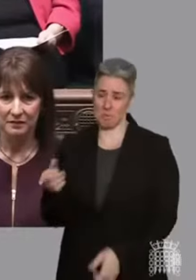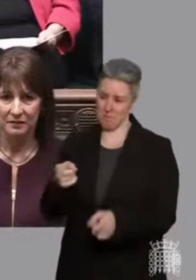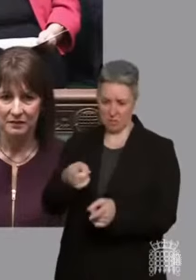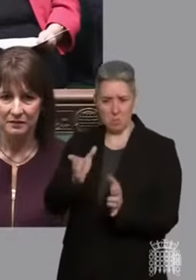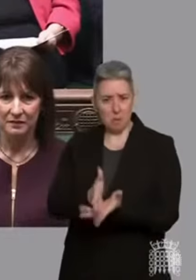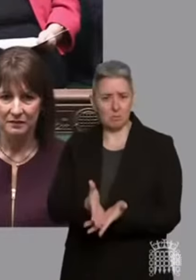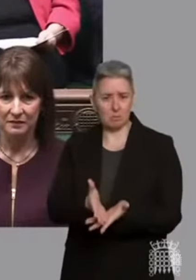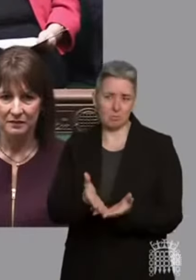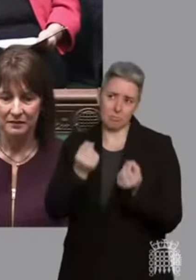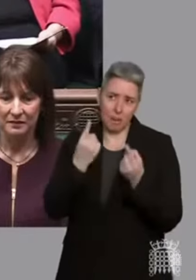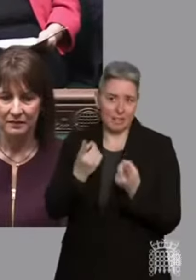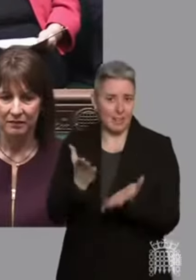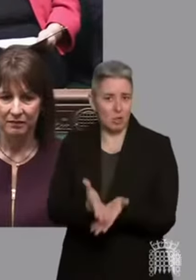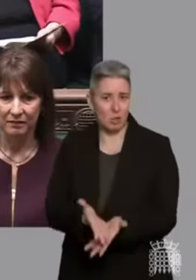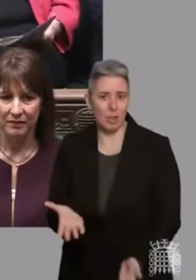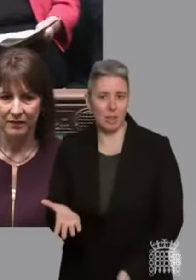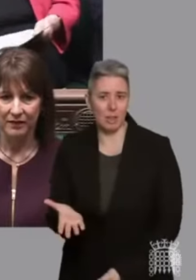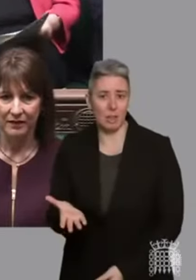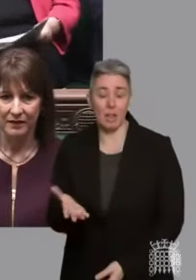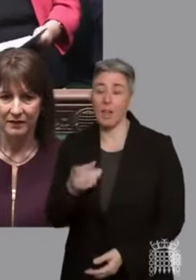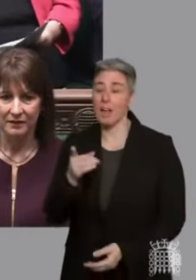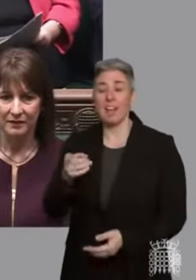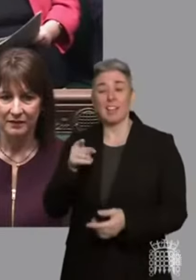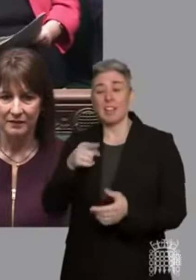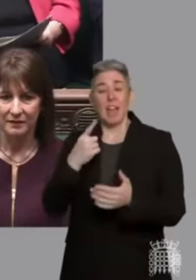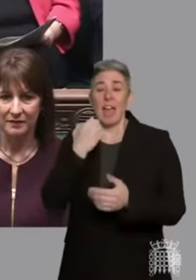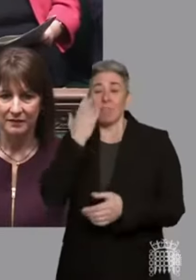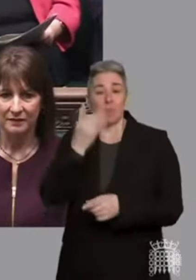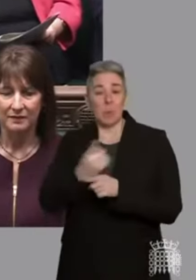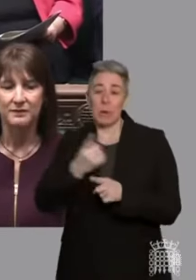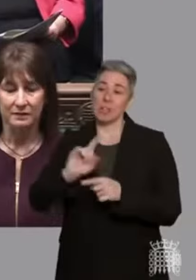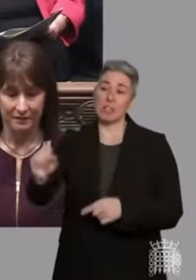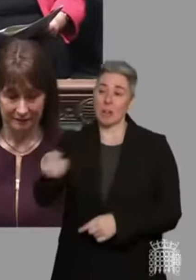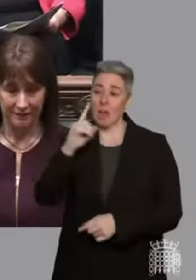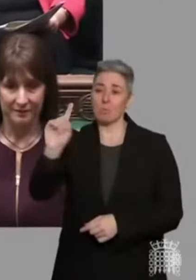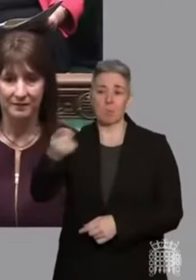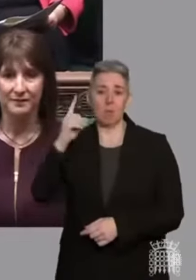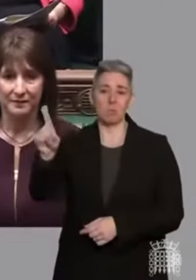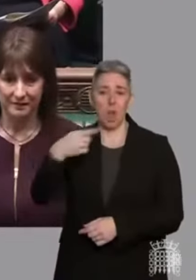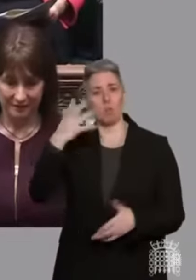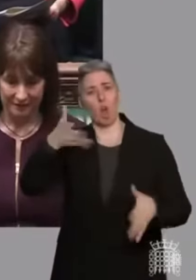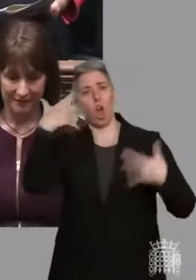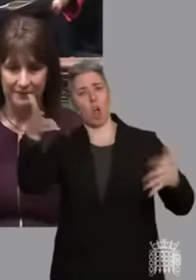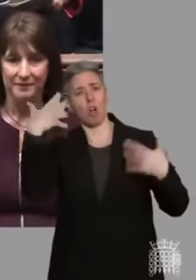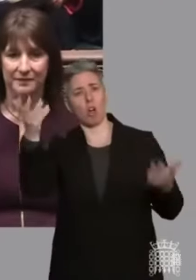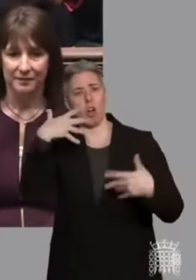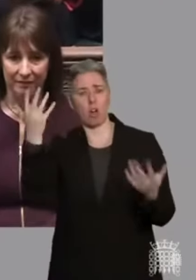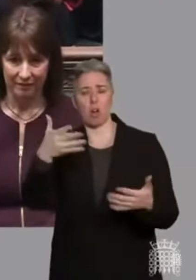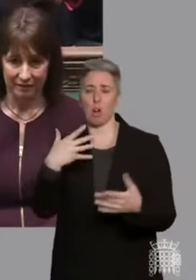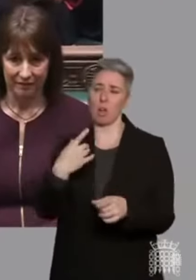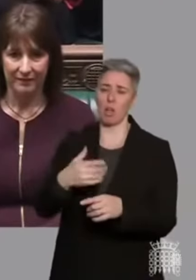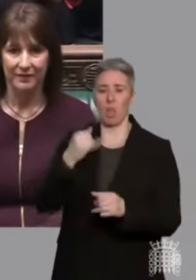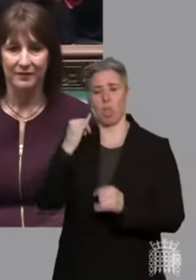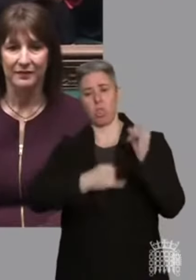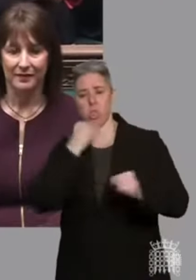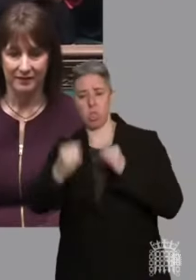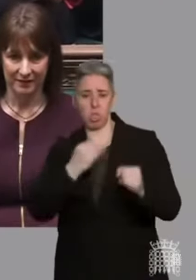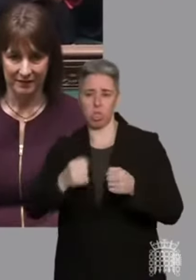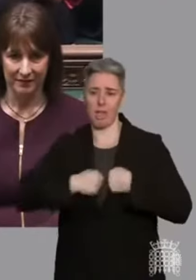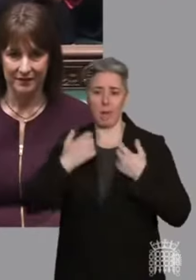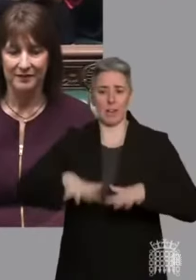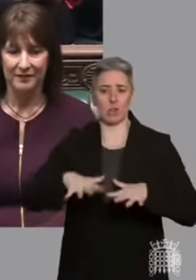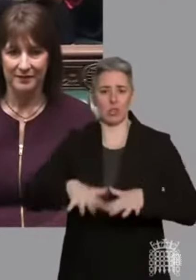here every week, carping from the sidelines, talking our country down. We've got the highest investment for 19